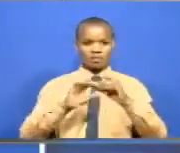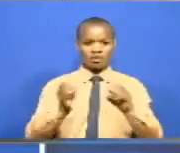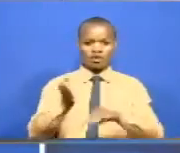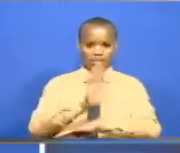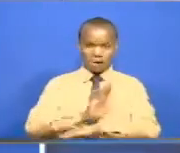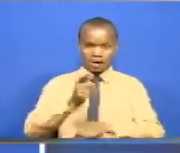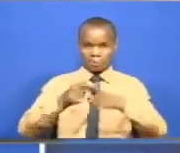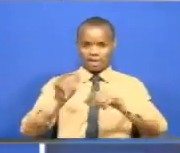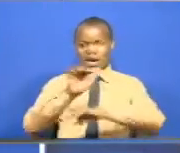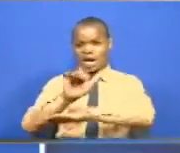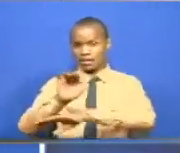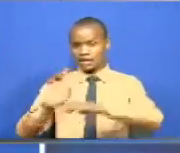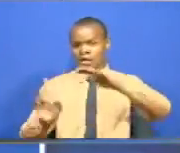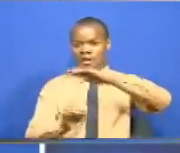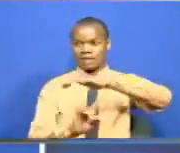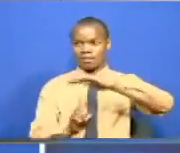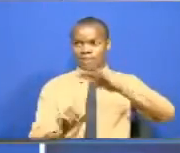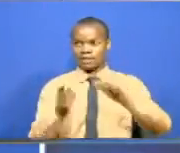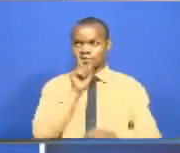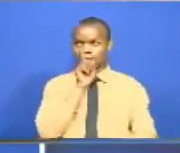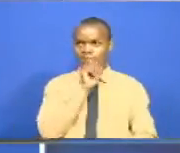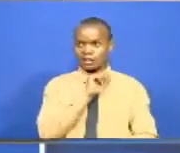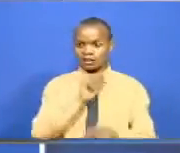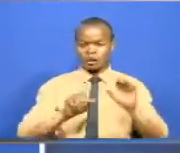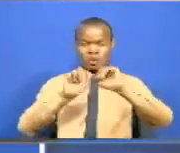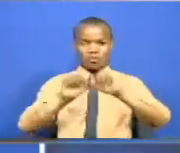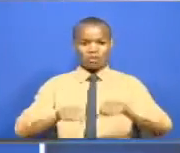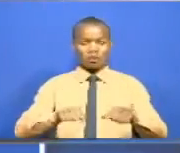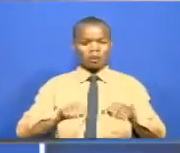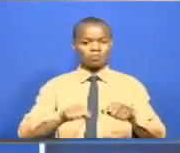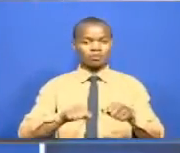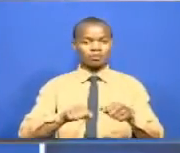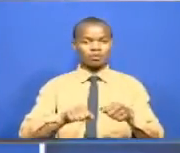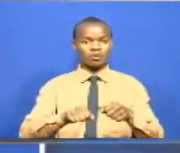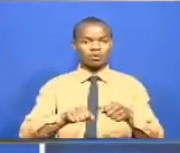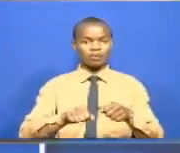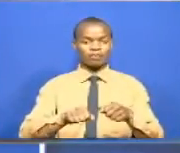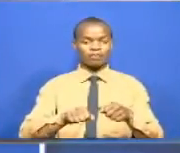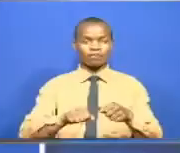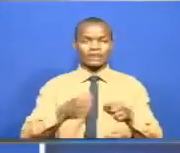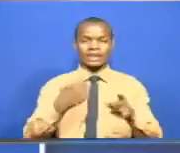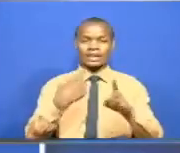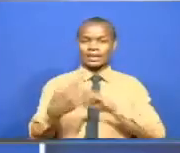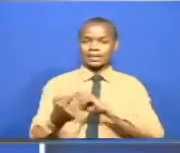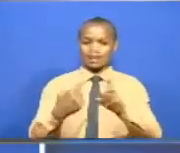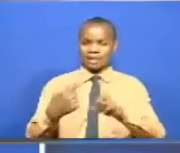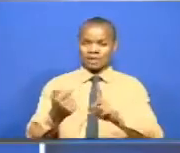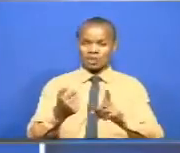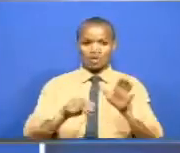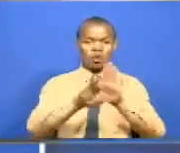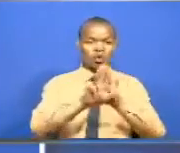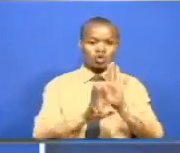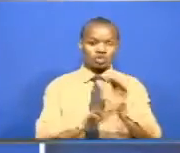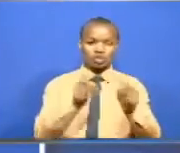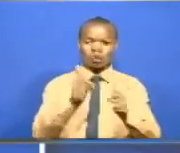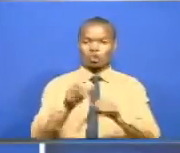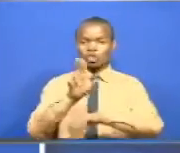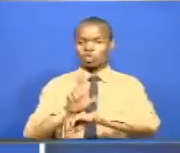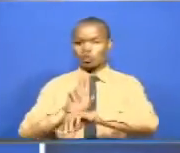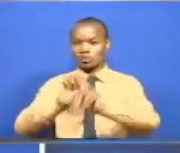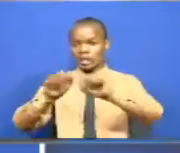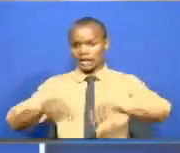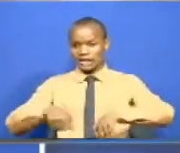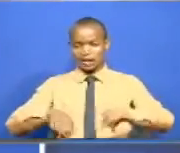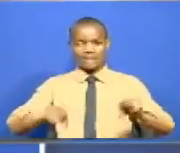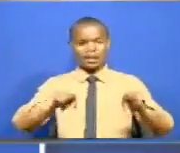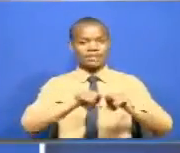ministry to share with us the consideration they used to review our position and, of course,